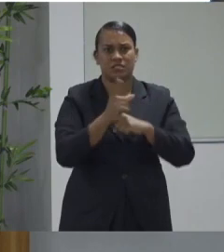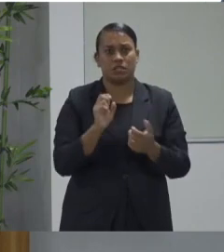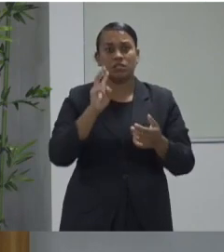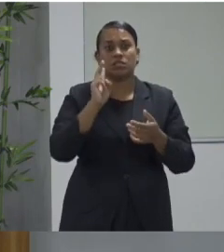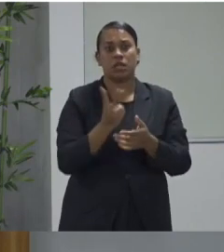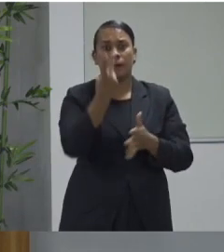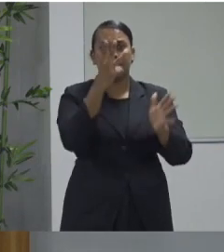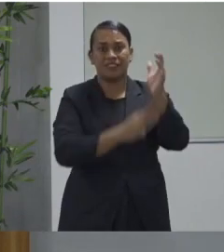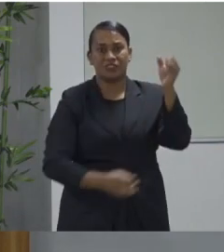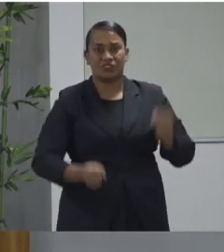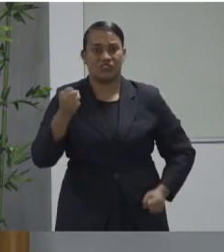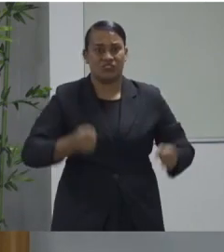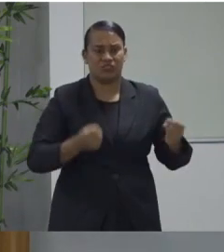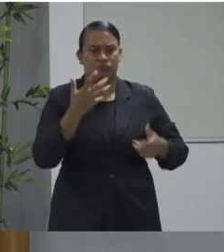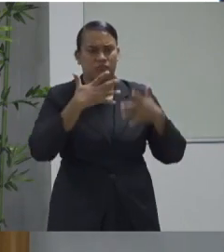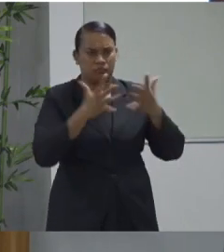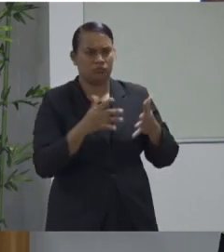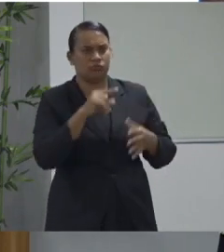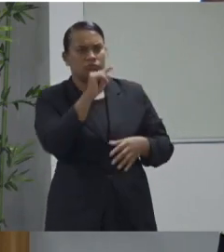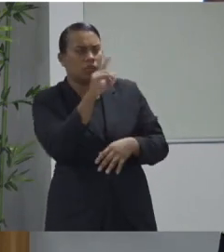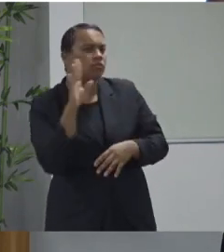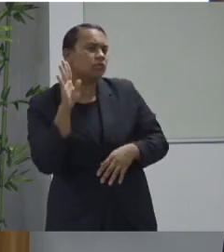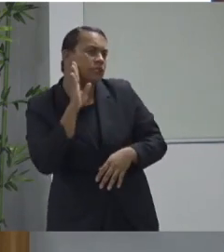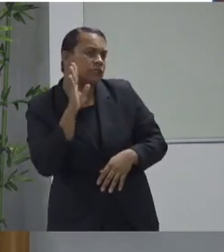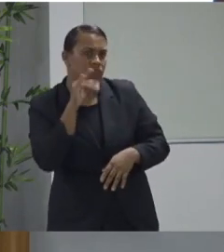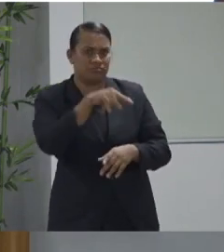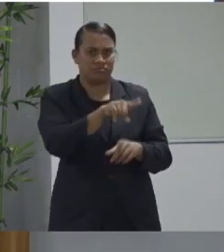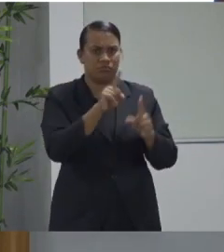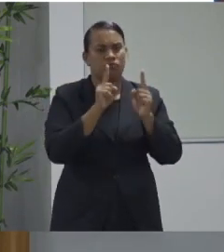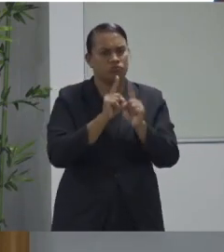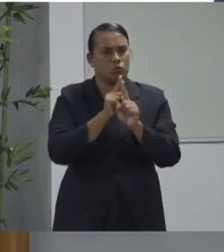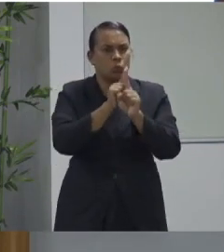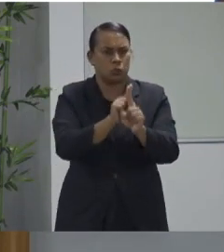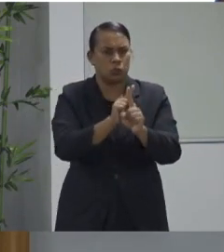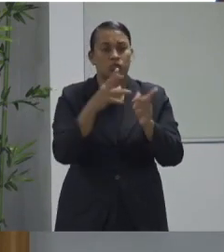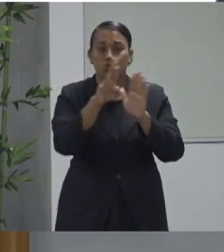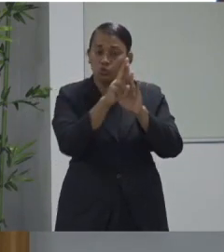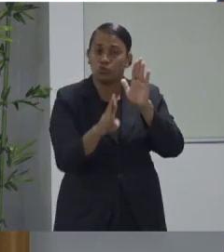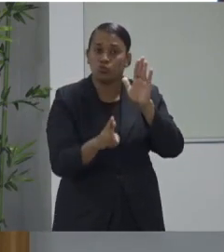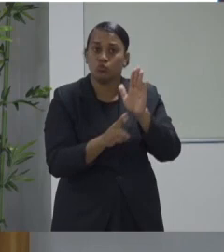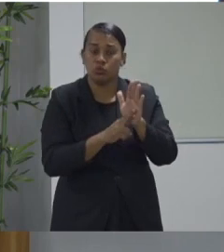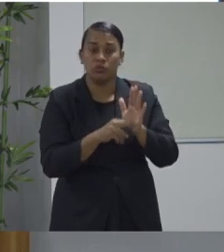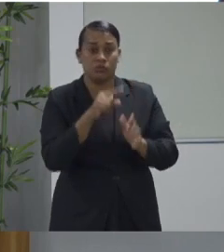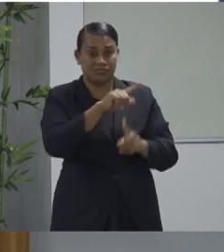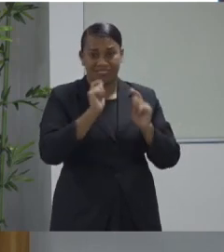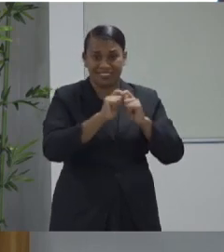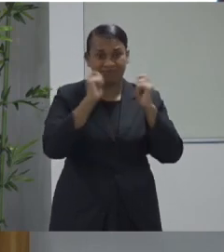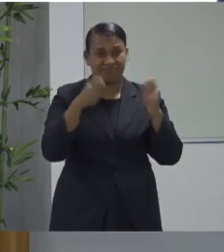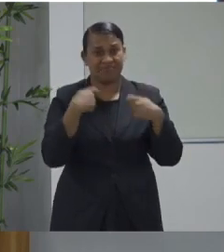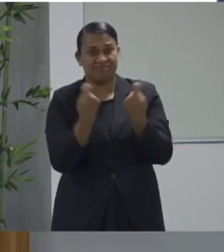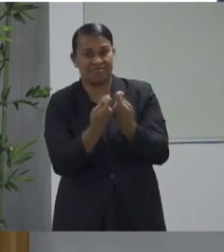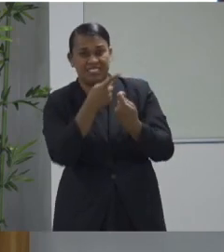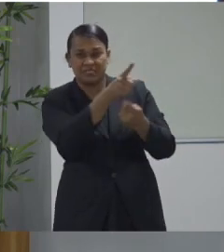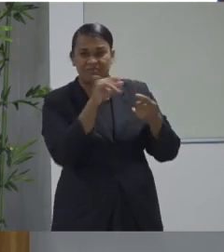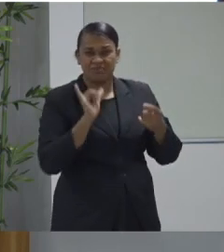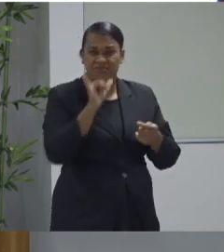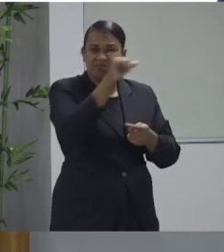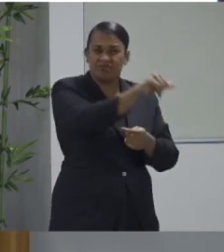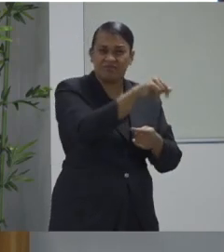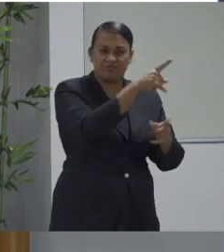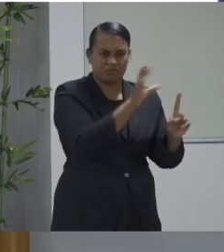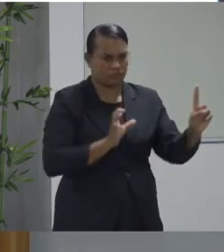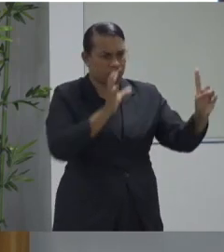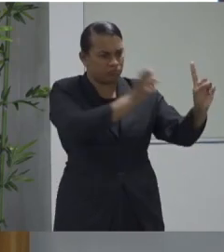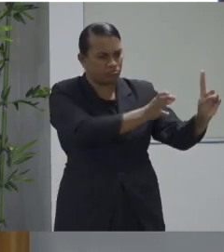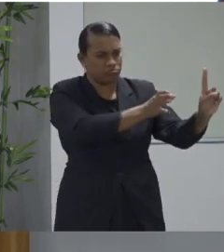Following instructions by our border control team, she was on home quarantine upon arrival